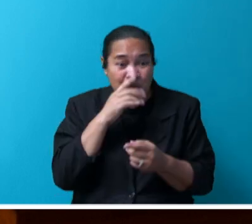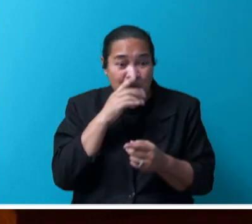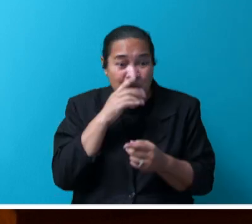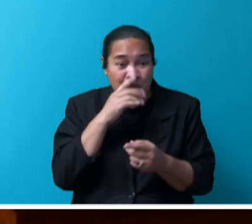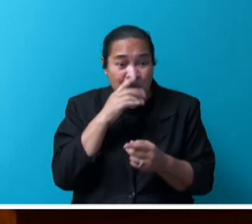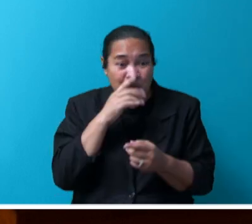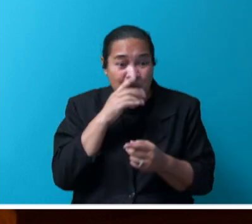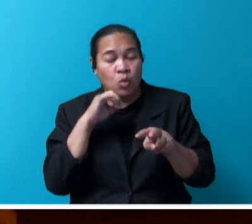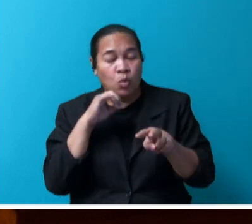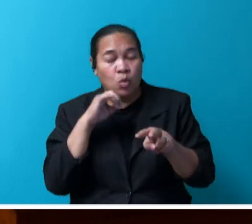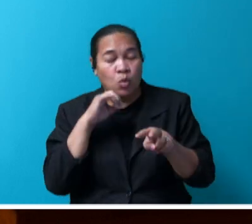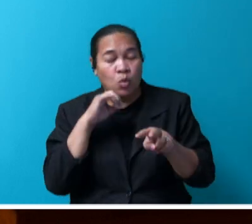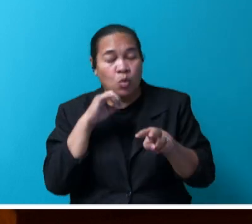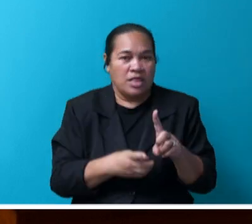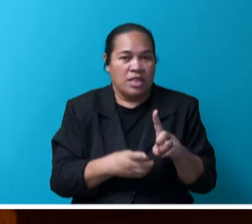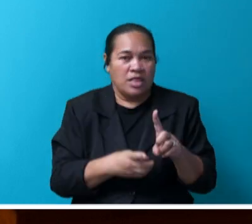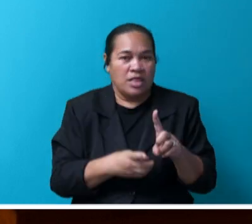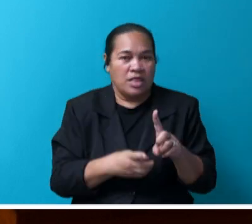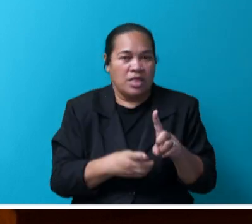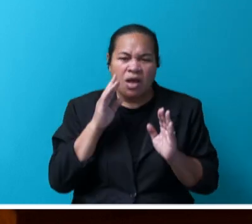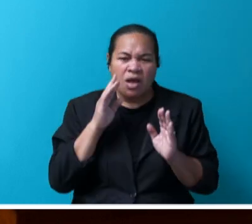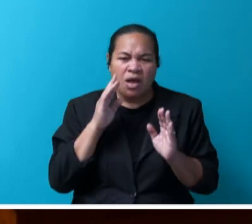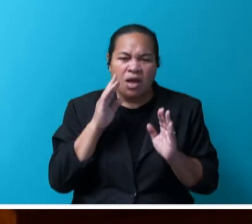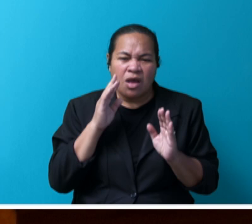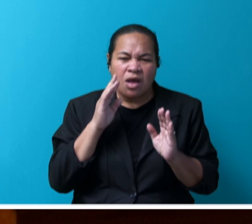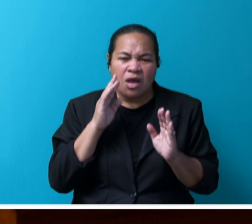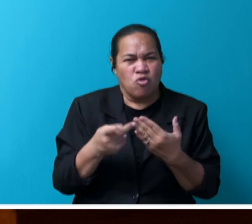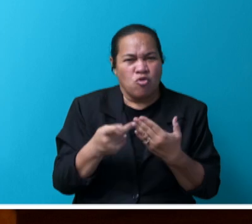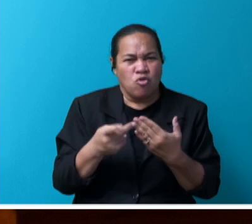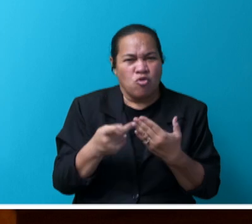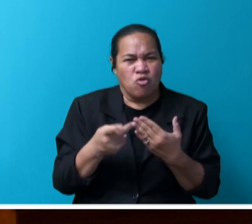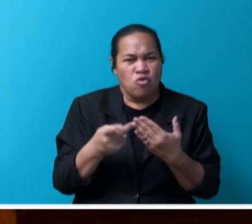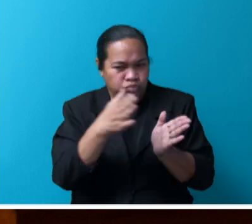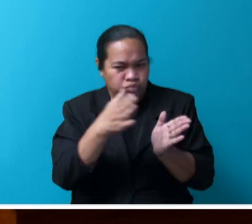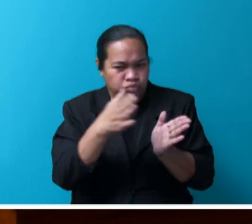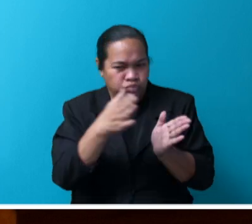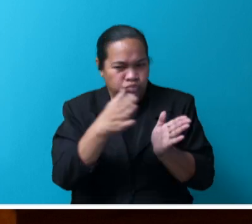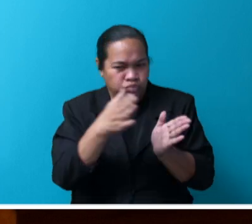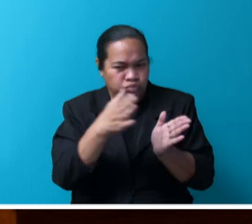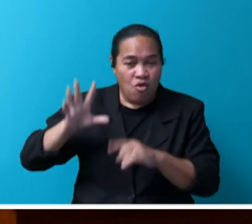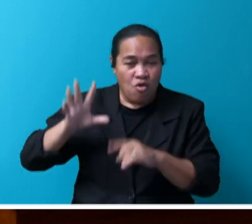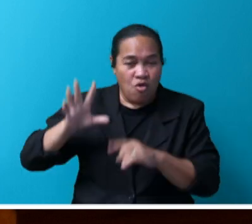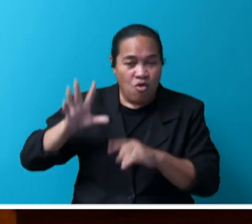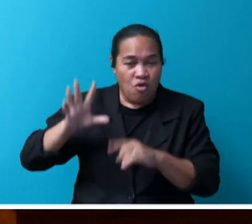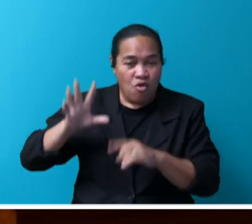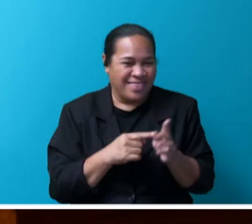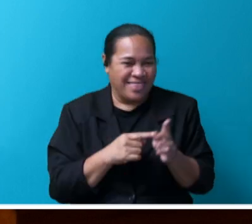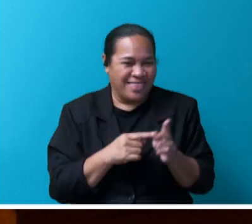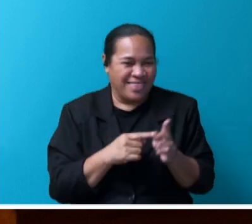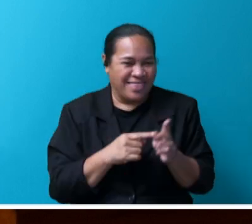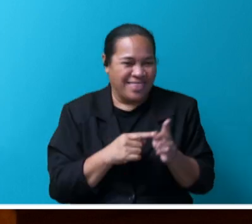produced programs are timely and highly relevant. They complement the coalition